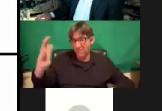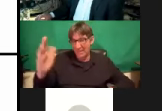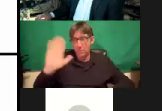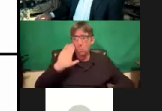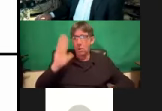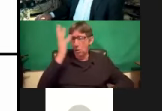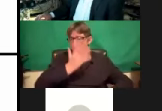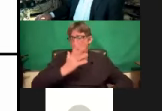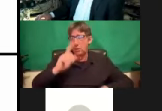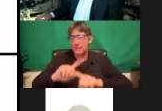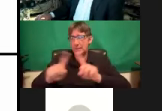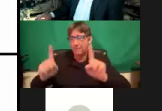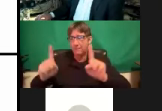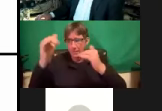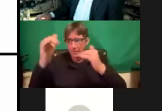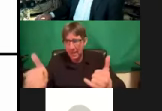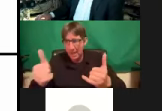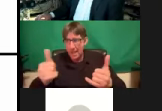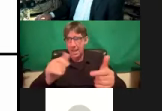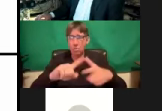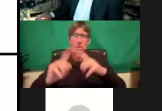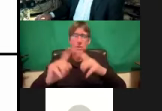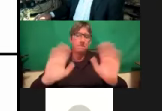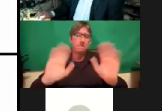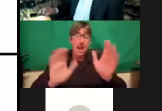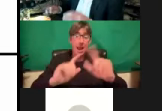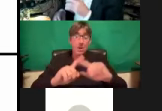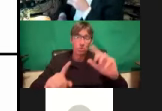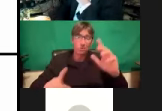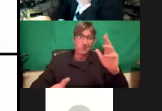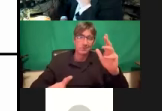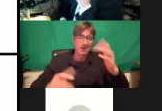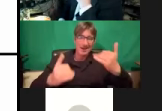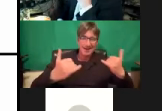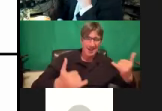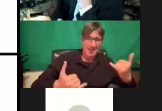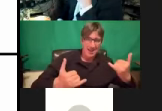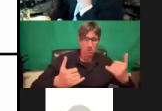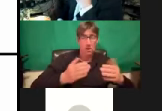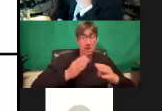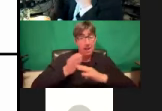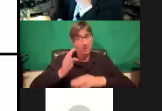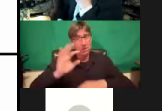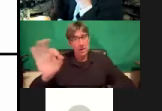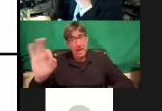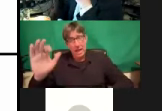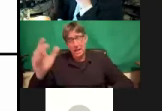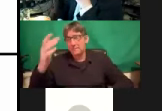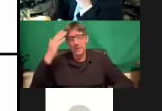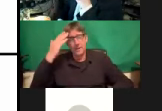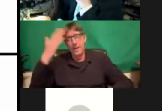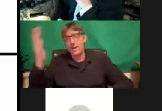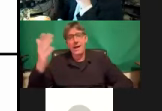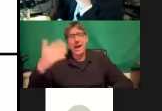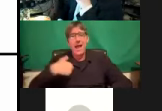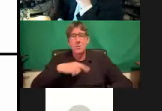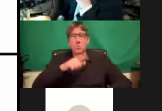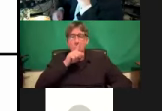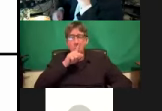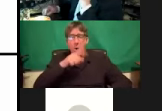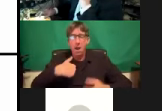service, say after 9 p.m., but it's really changing the entire schedule. And I'm sorry that we can't share more information with you right now, but we will have